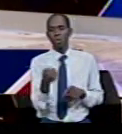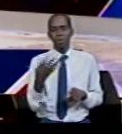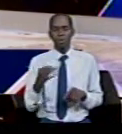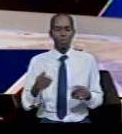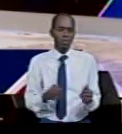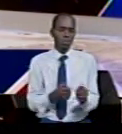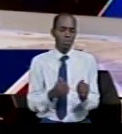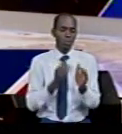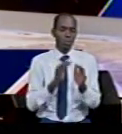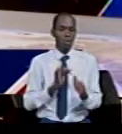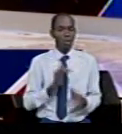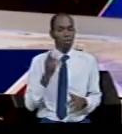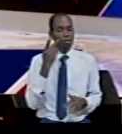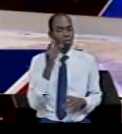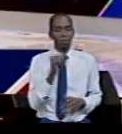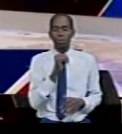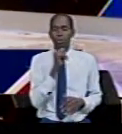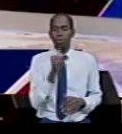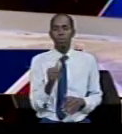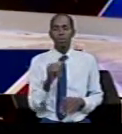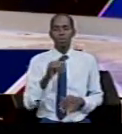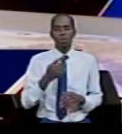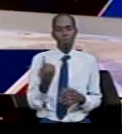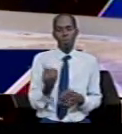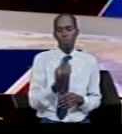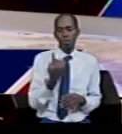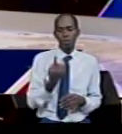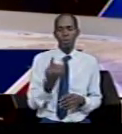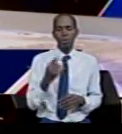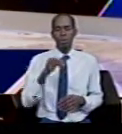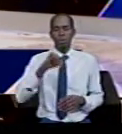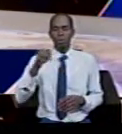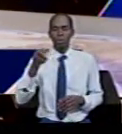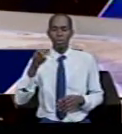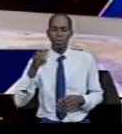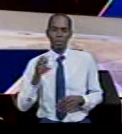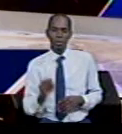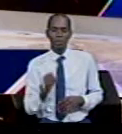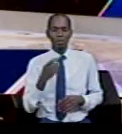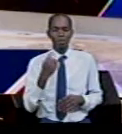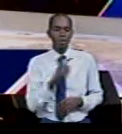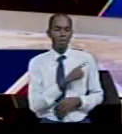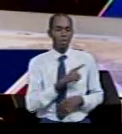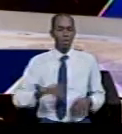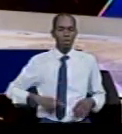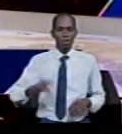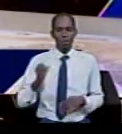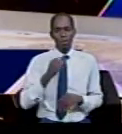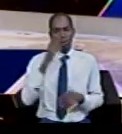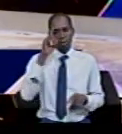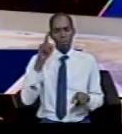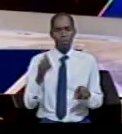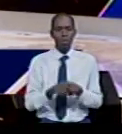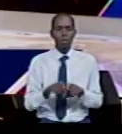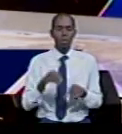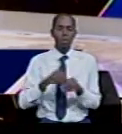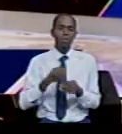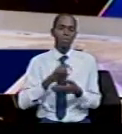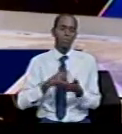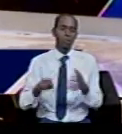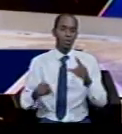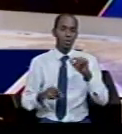none, save James, except James, the Lord's brother. Verse 20 tells